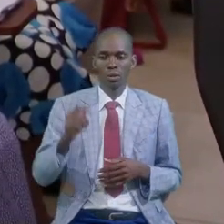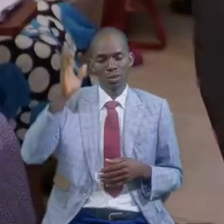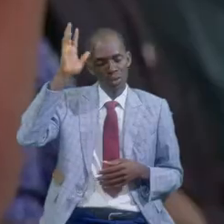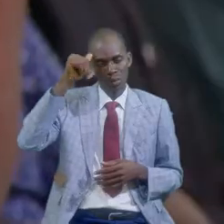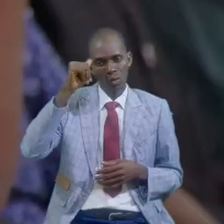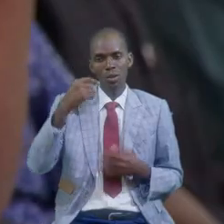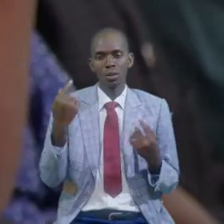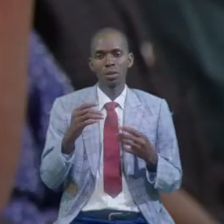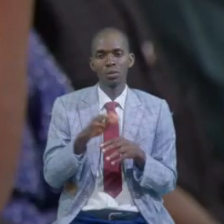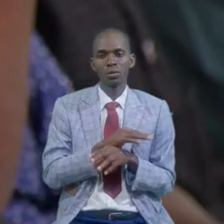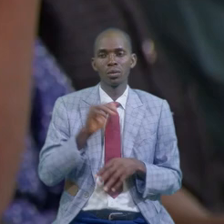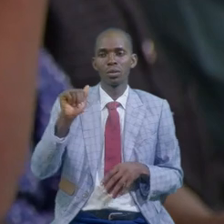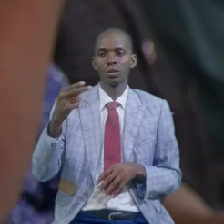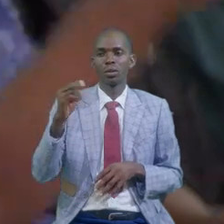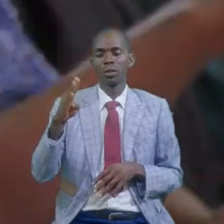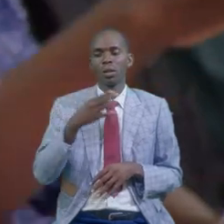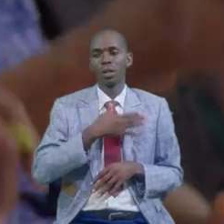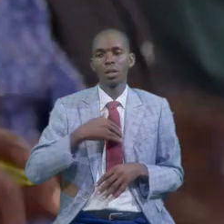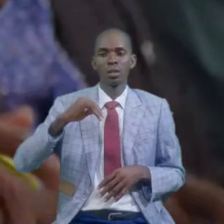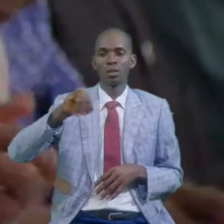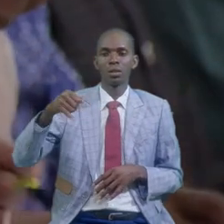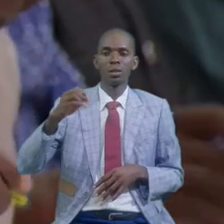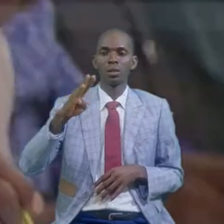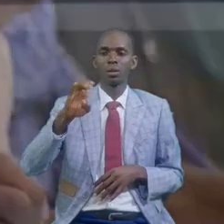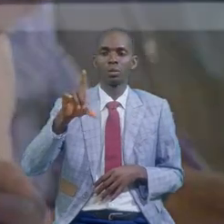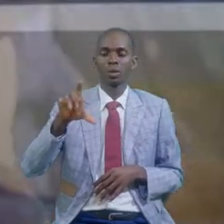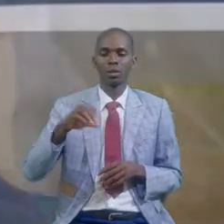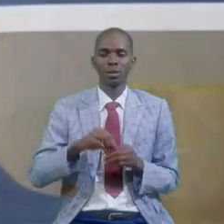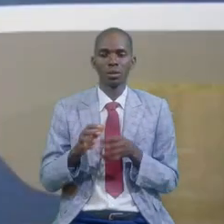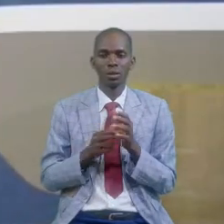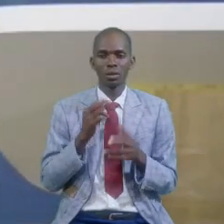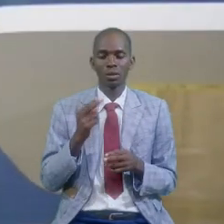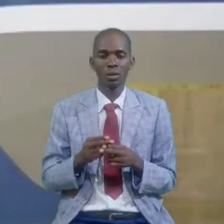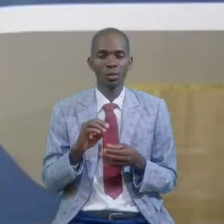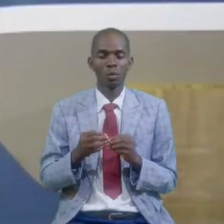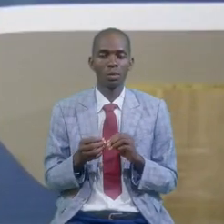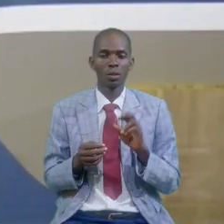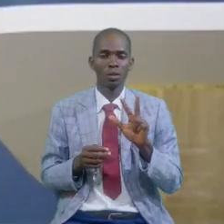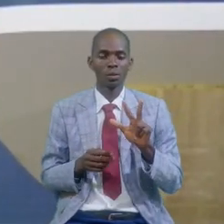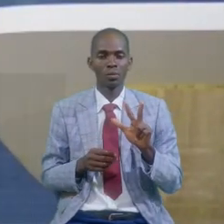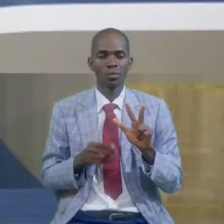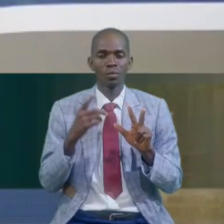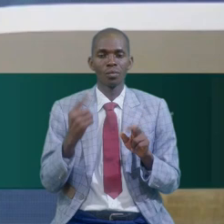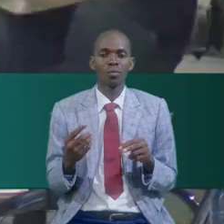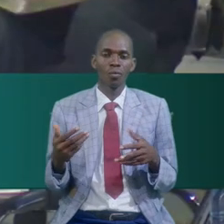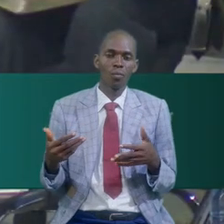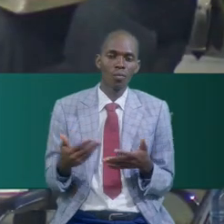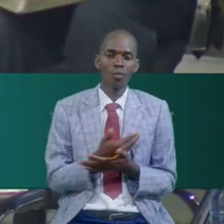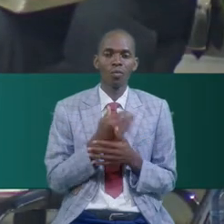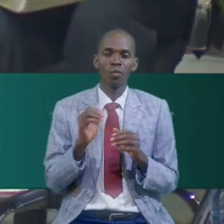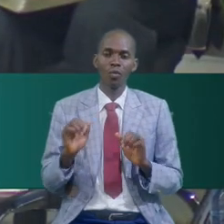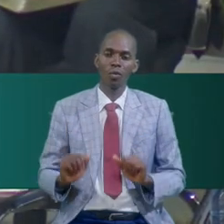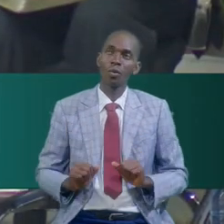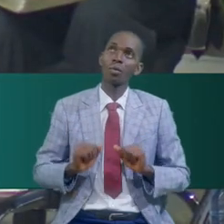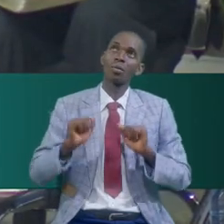name. Look at number three here. Number three here is the new commitment